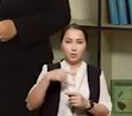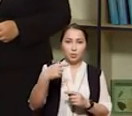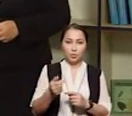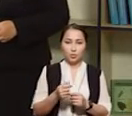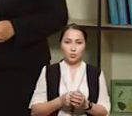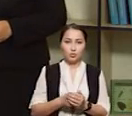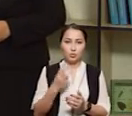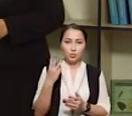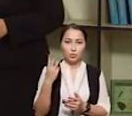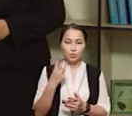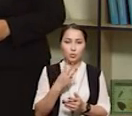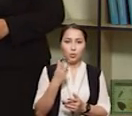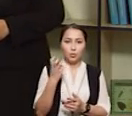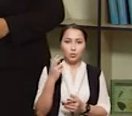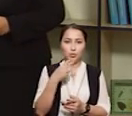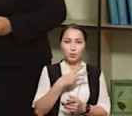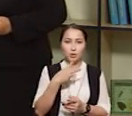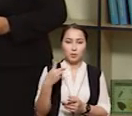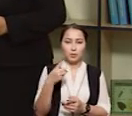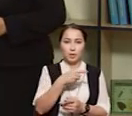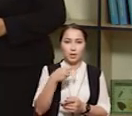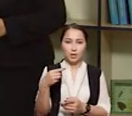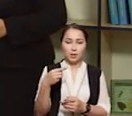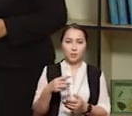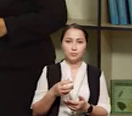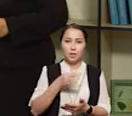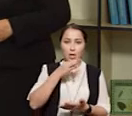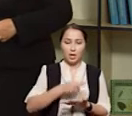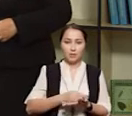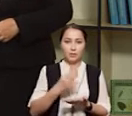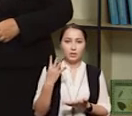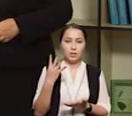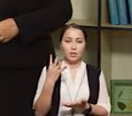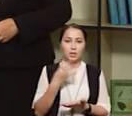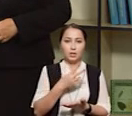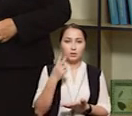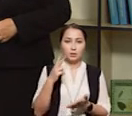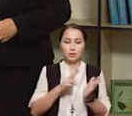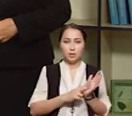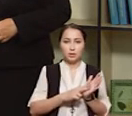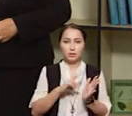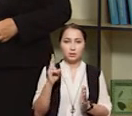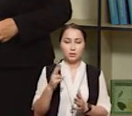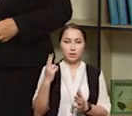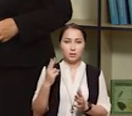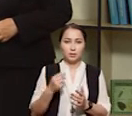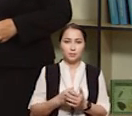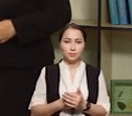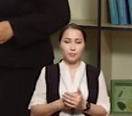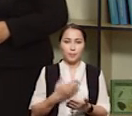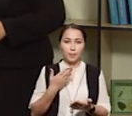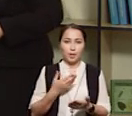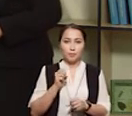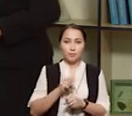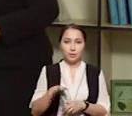uchun 321 dan 273 ni ayiramiz. Javob 48 gradus Selsiy chiqadi.